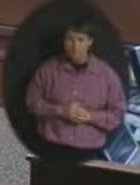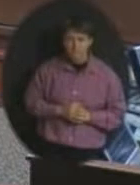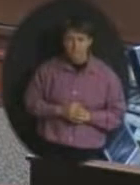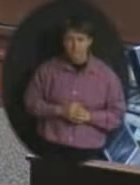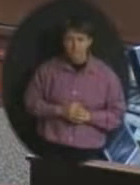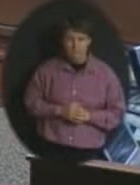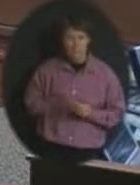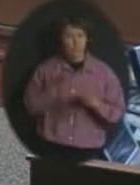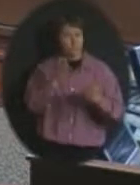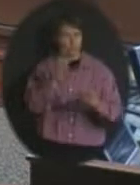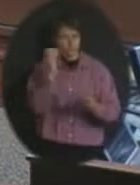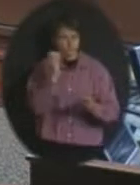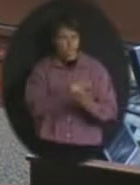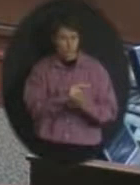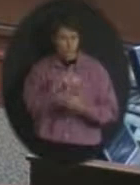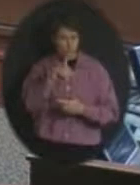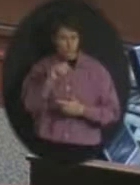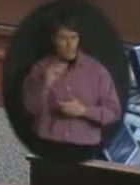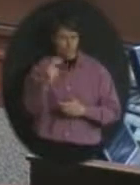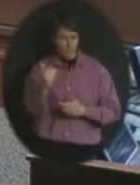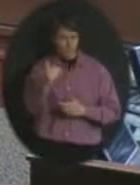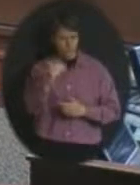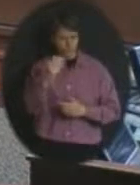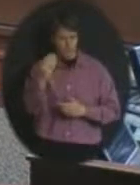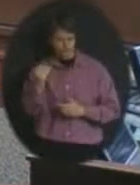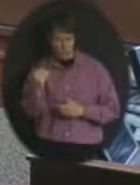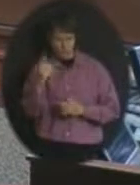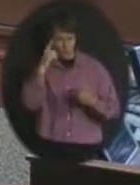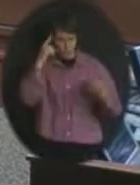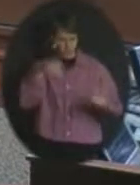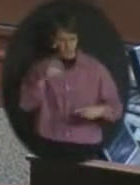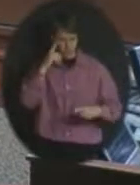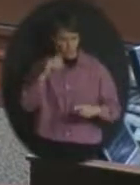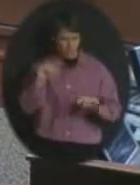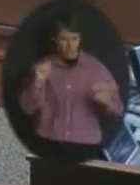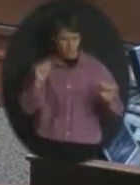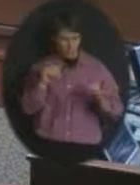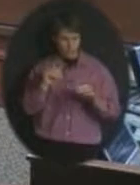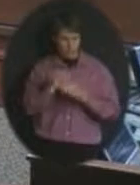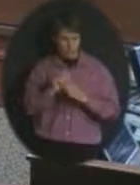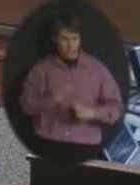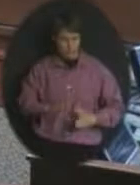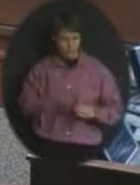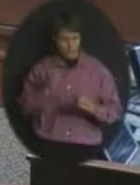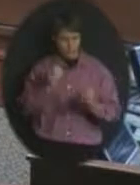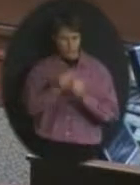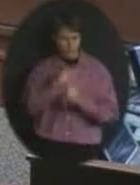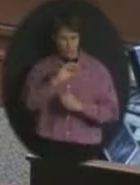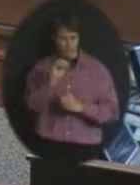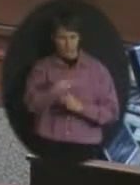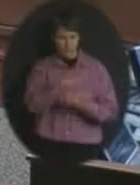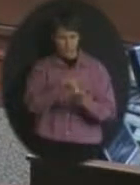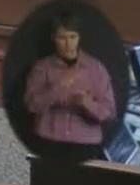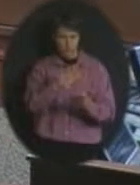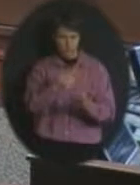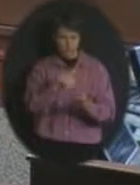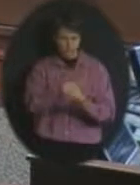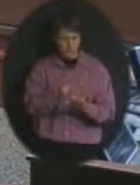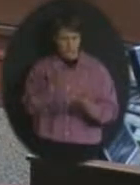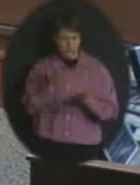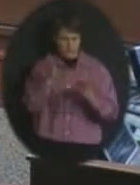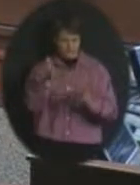I would move to approve the 2013-14 agreement for athletic trainers with the Olathe Medical Center as